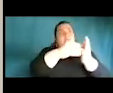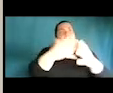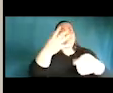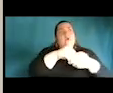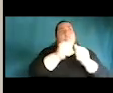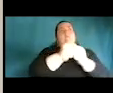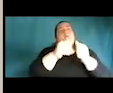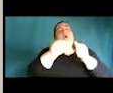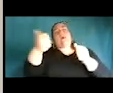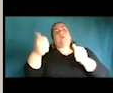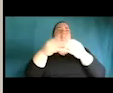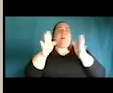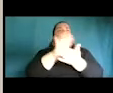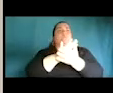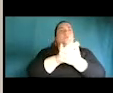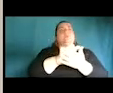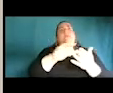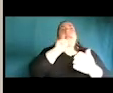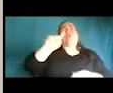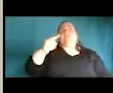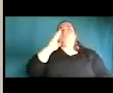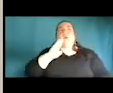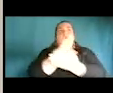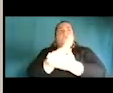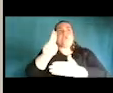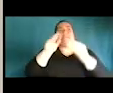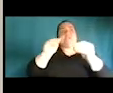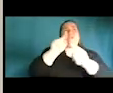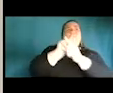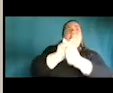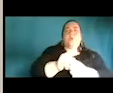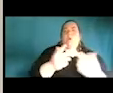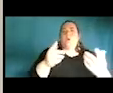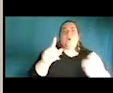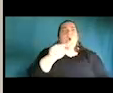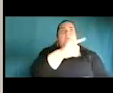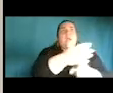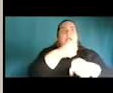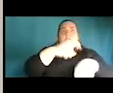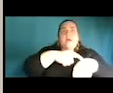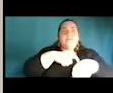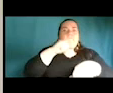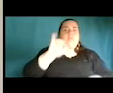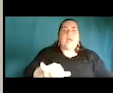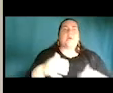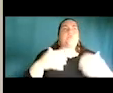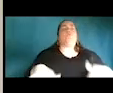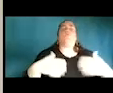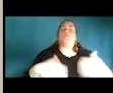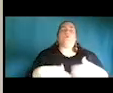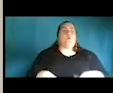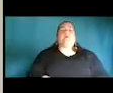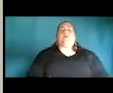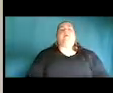schools. We may wonder how they have time to do all this work. Our awardees today have shown how